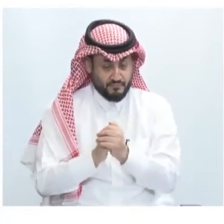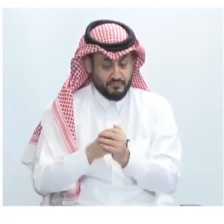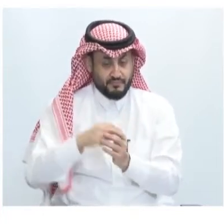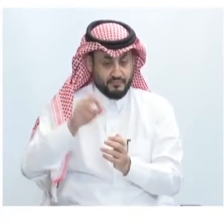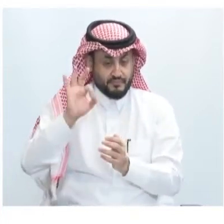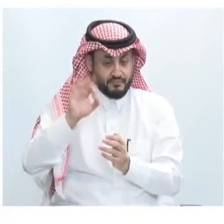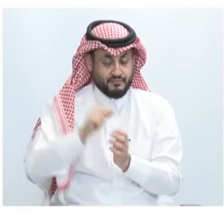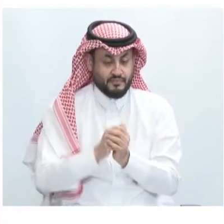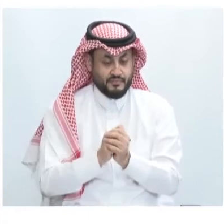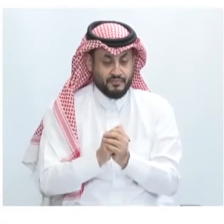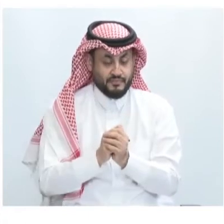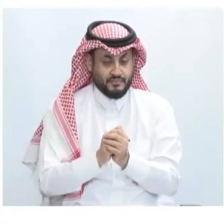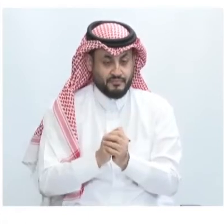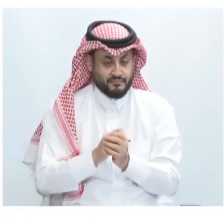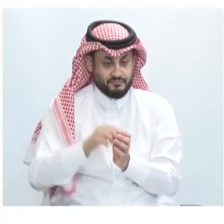F,